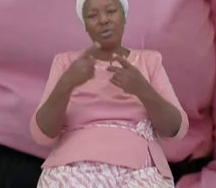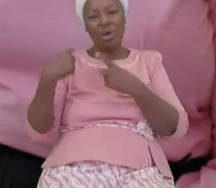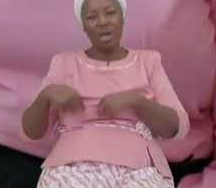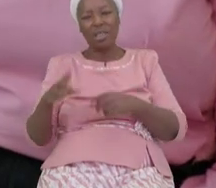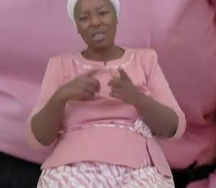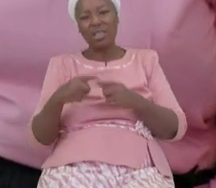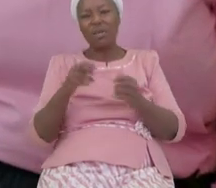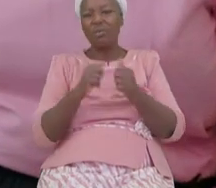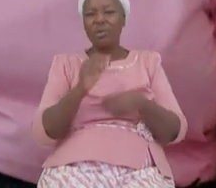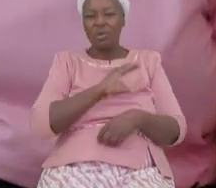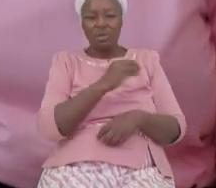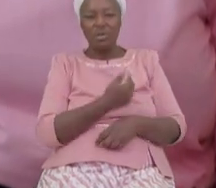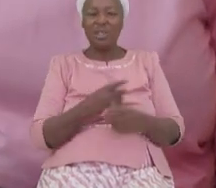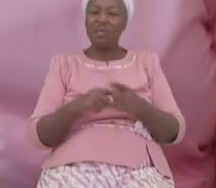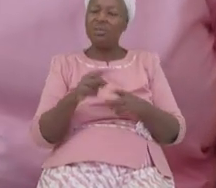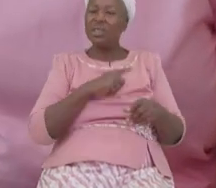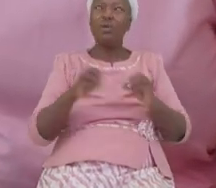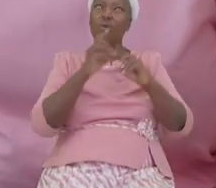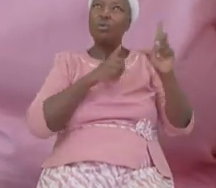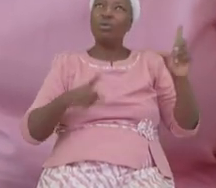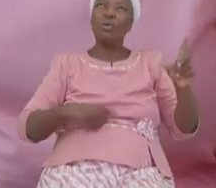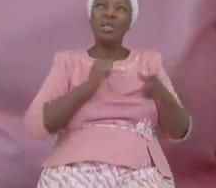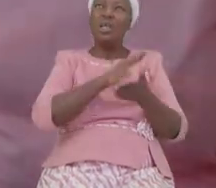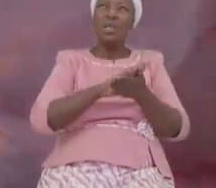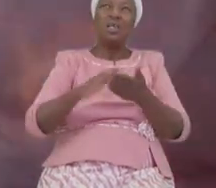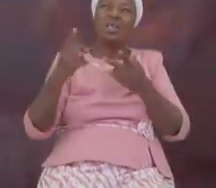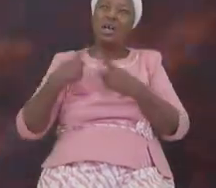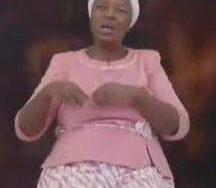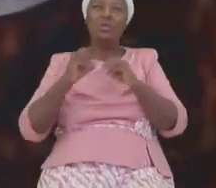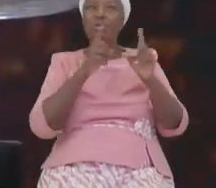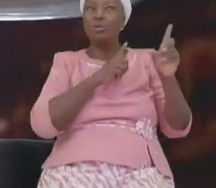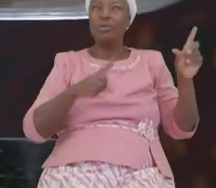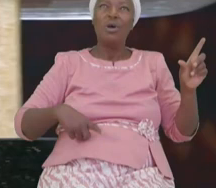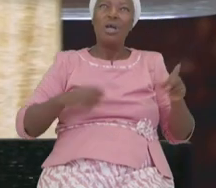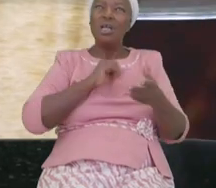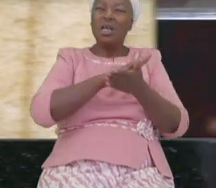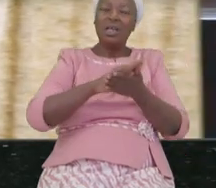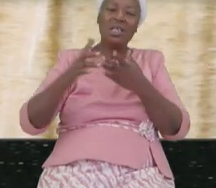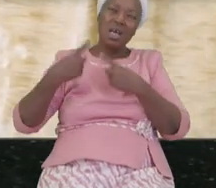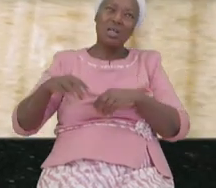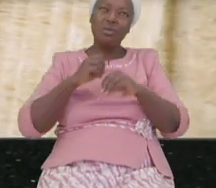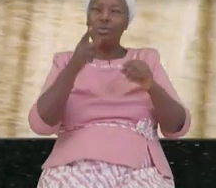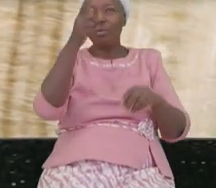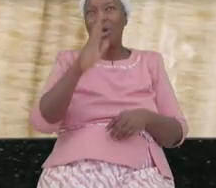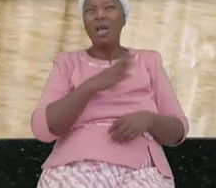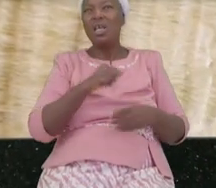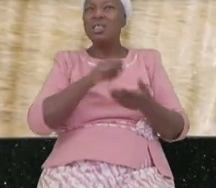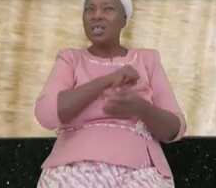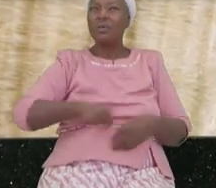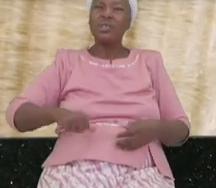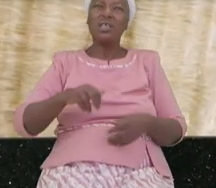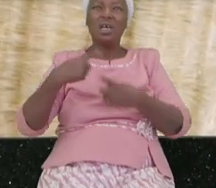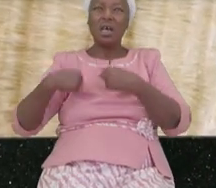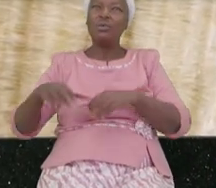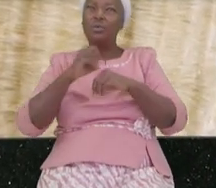a clean heart, oh God, a clean heart, oh God, a cleansed heart, oh God, a circumcised heart, oh